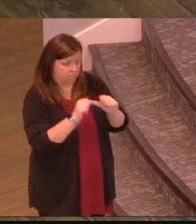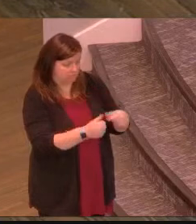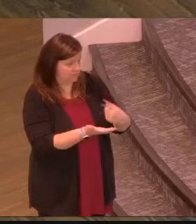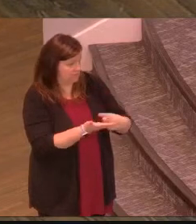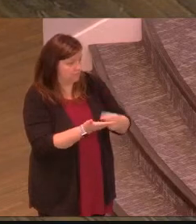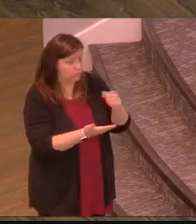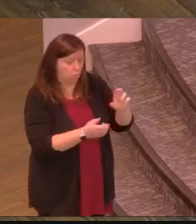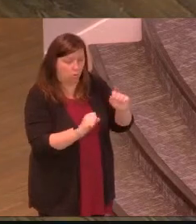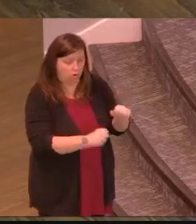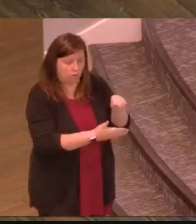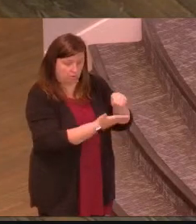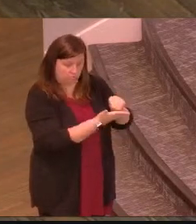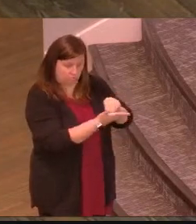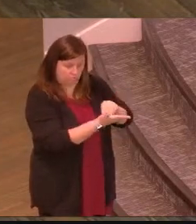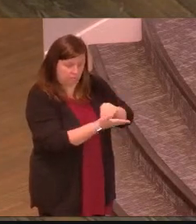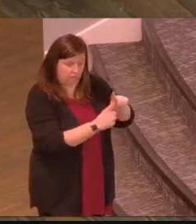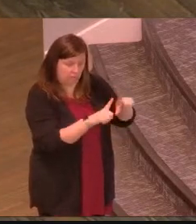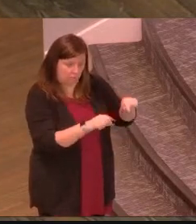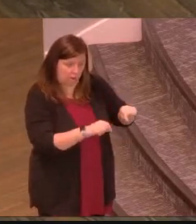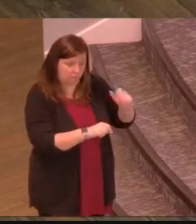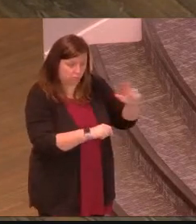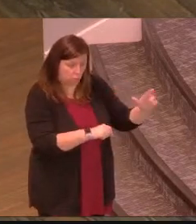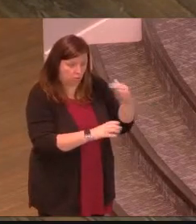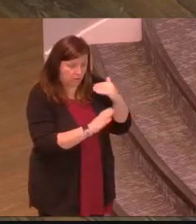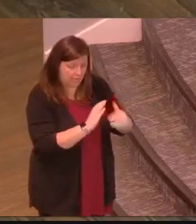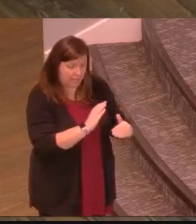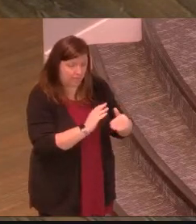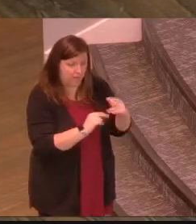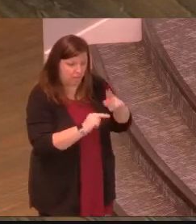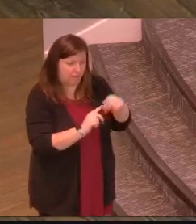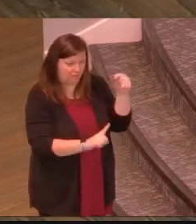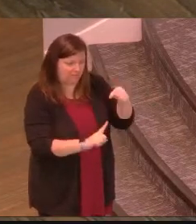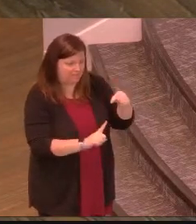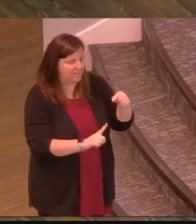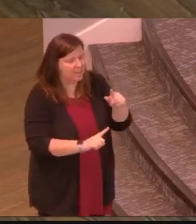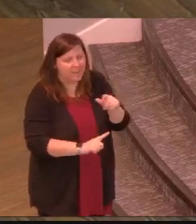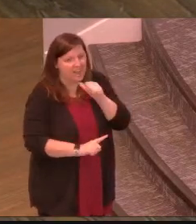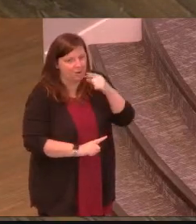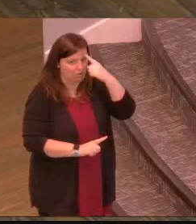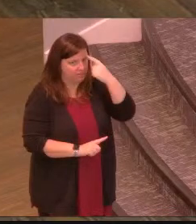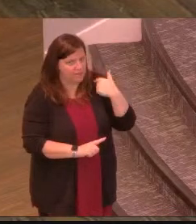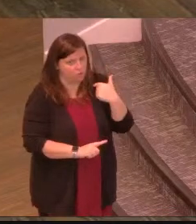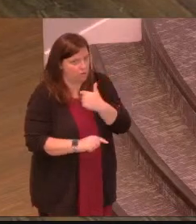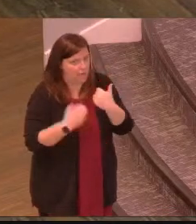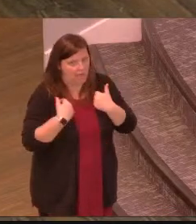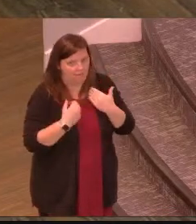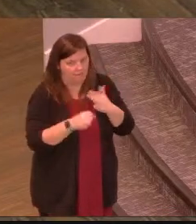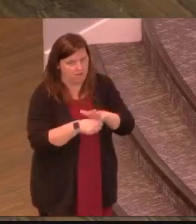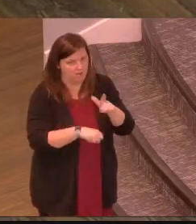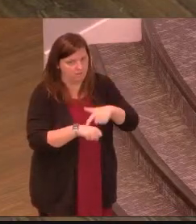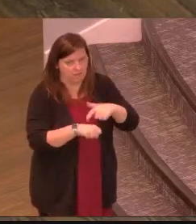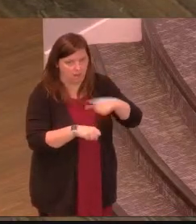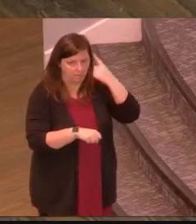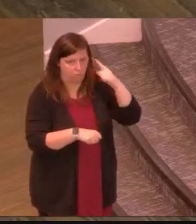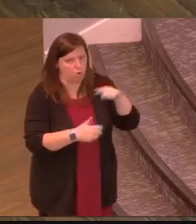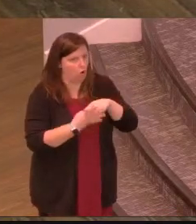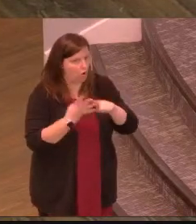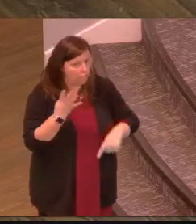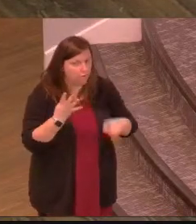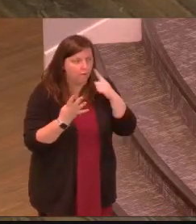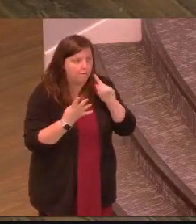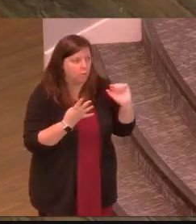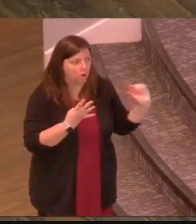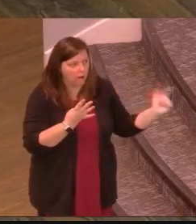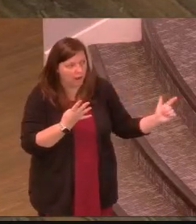emails about this. I don't think we have time to do all four. Everybody have a comment, but if you have something else about the